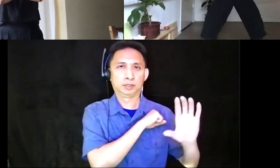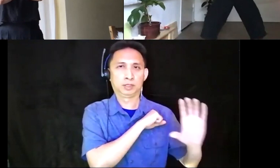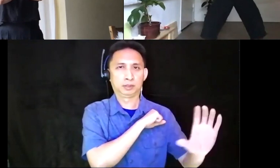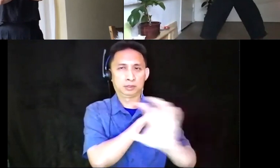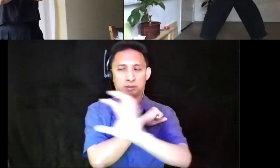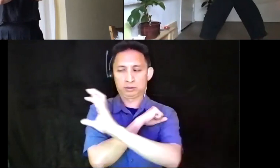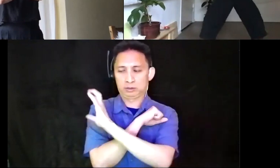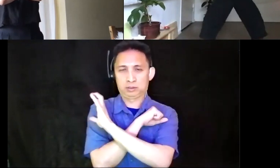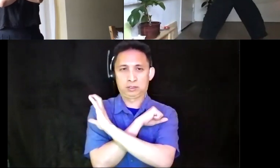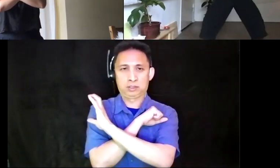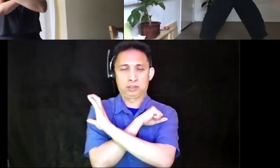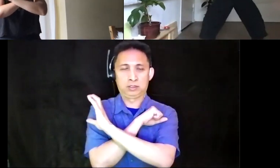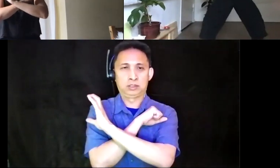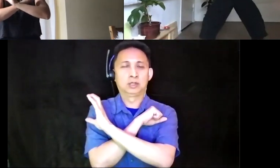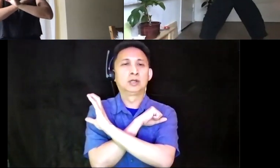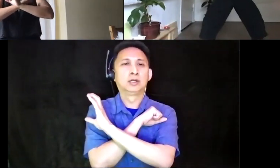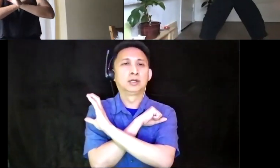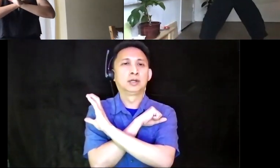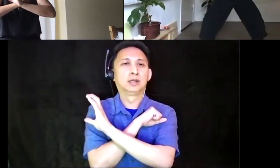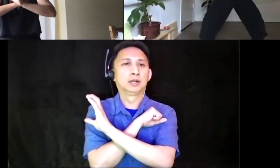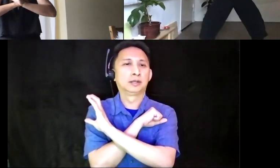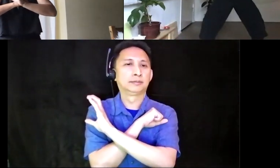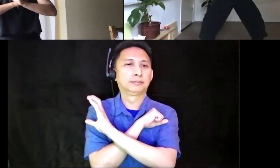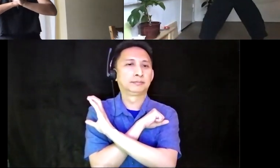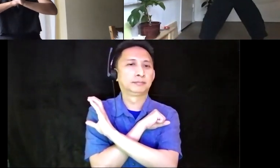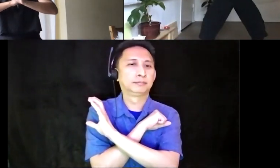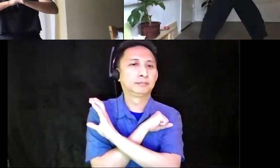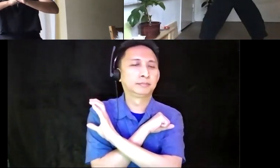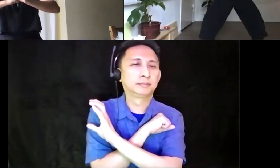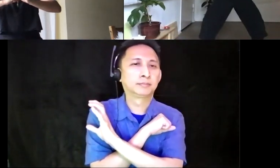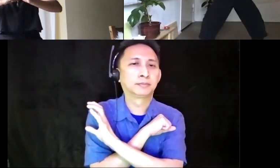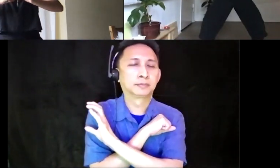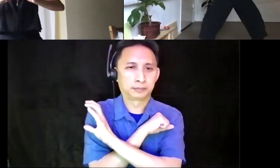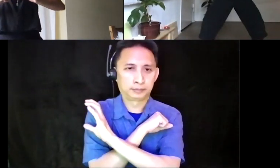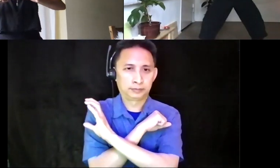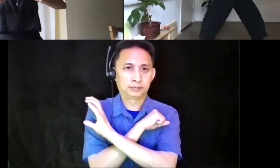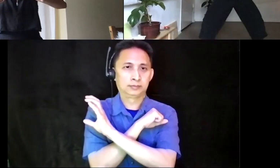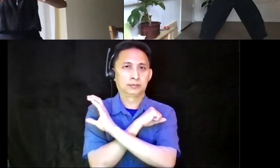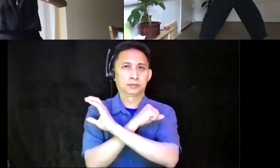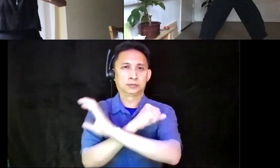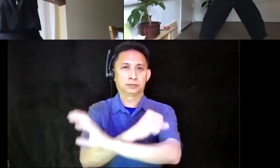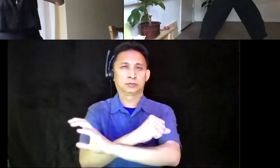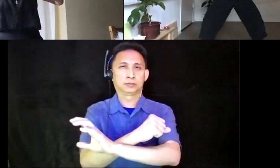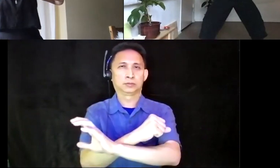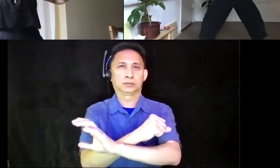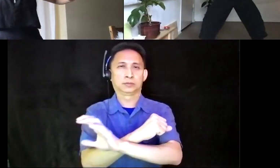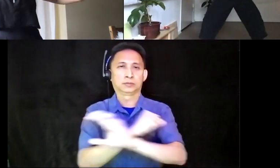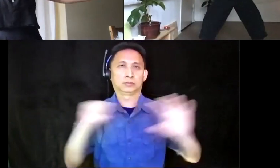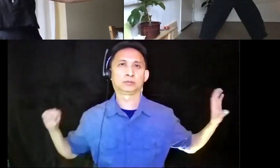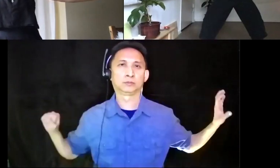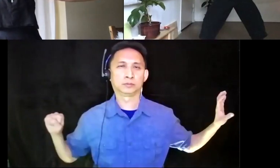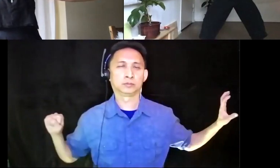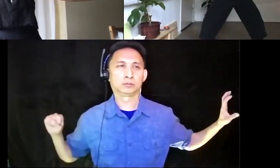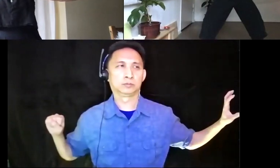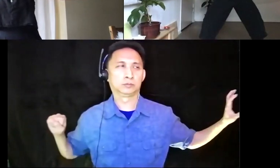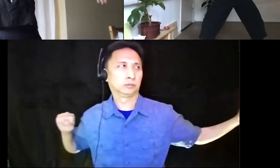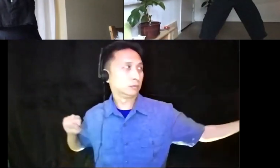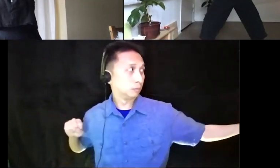crosses, pulling the arms against each other, and open, clear the